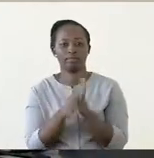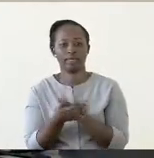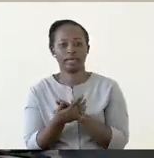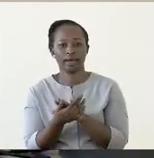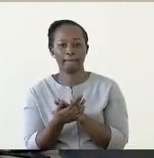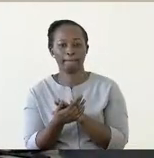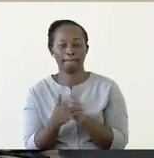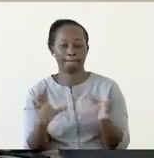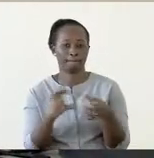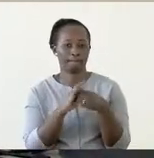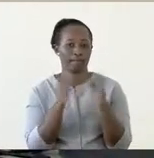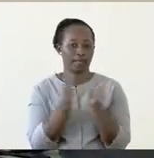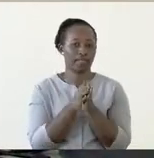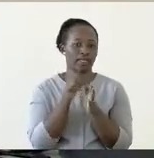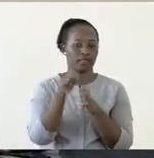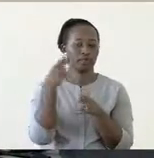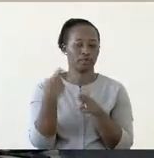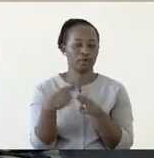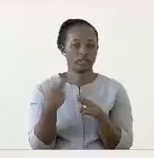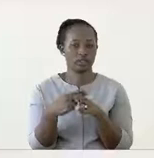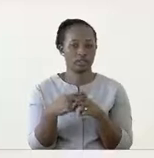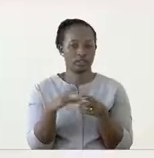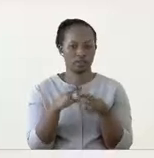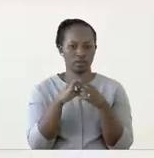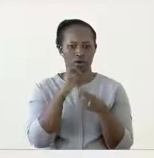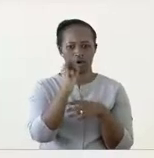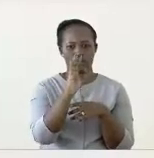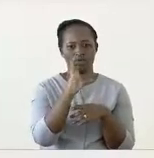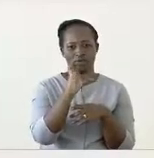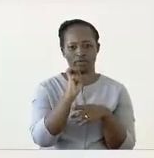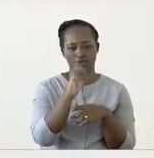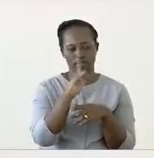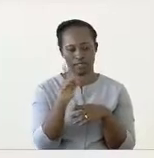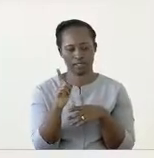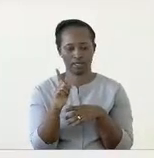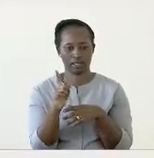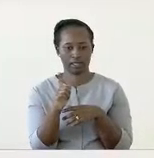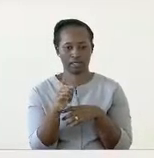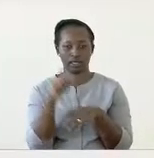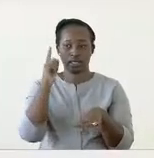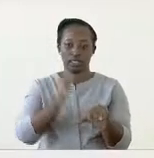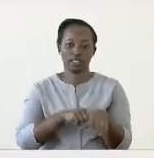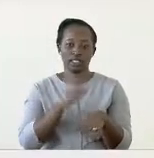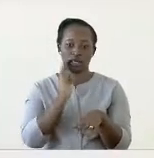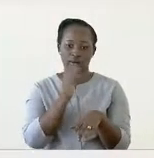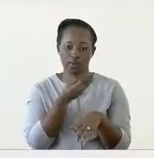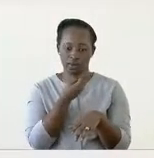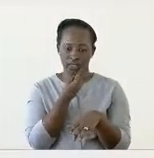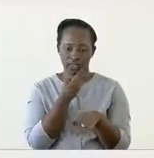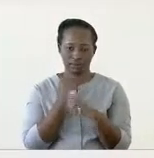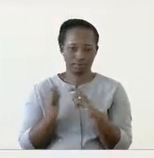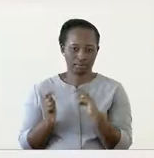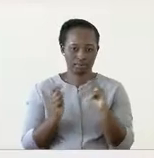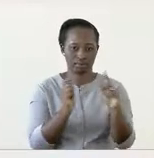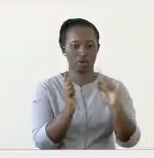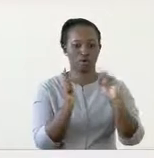become connected, and that one will cause what you call shrinking of the cell. Once also the water moves from tissue fluid and goes to the